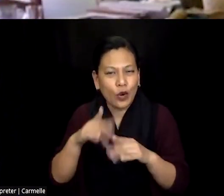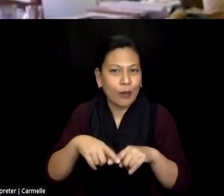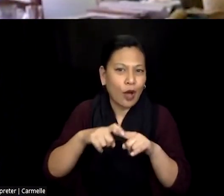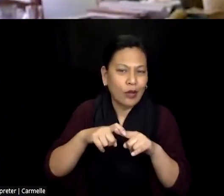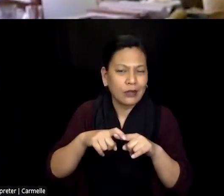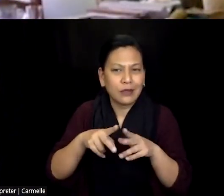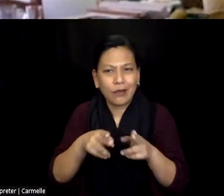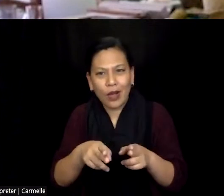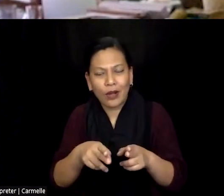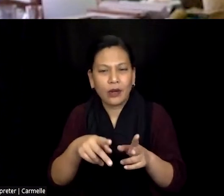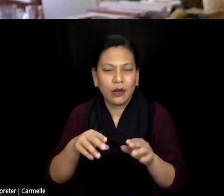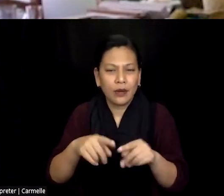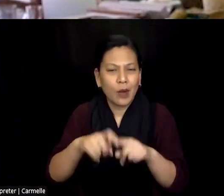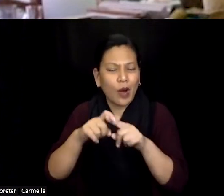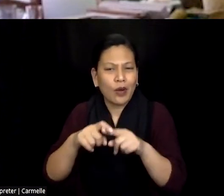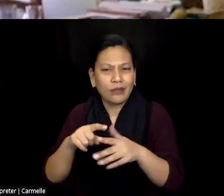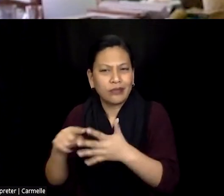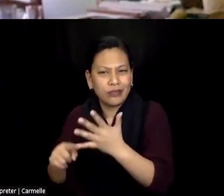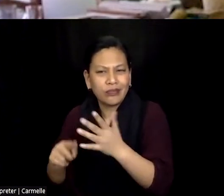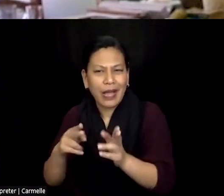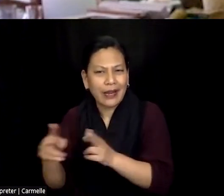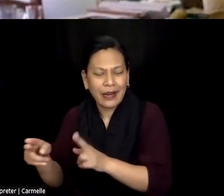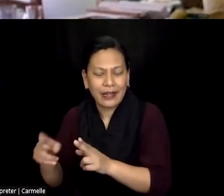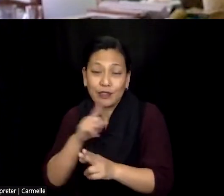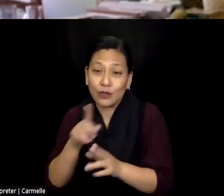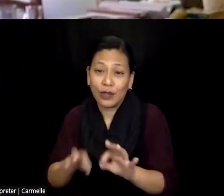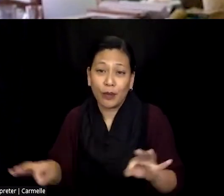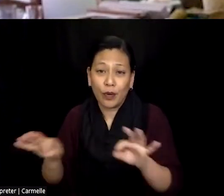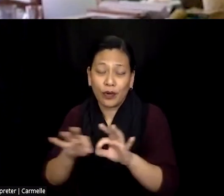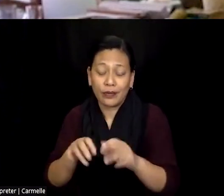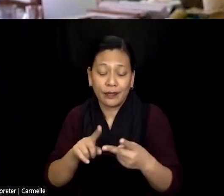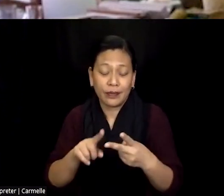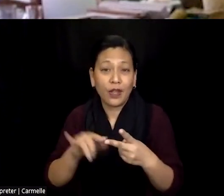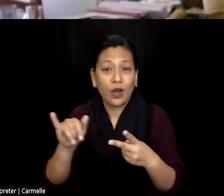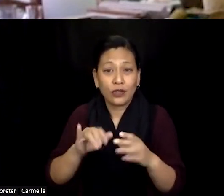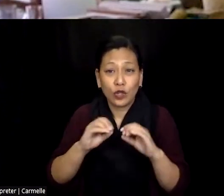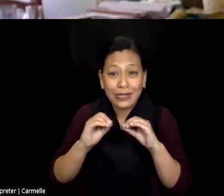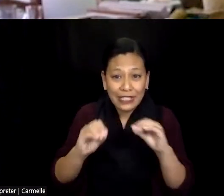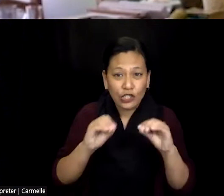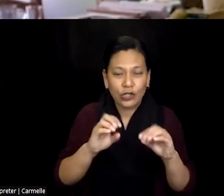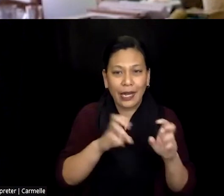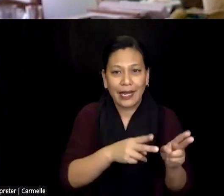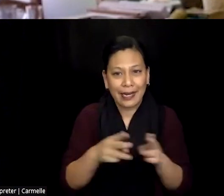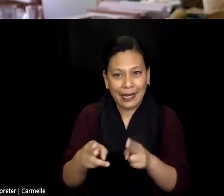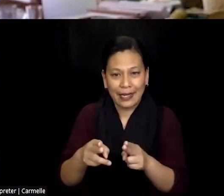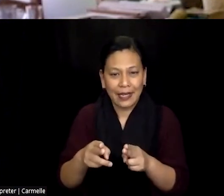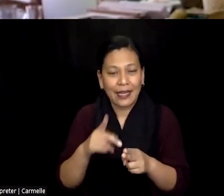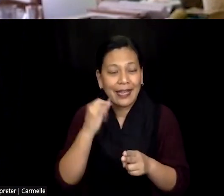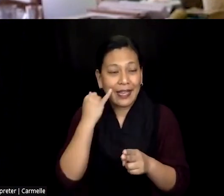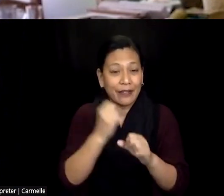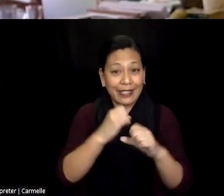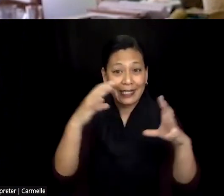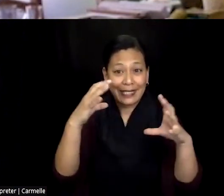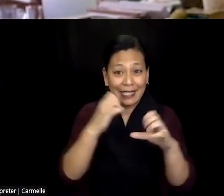into frame. It's incredibly important. And teaching editing is also incredibly important to see how a scene can change just